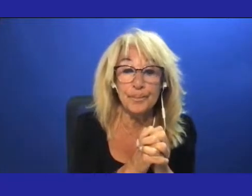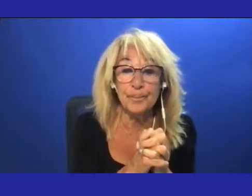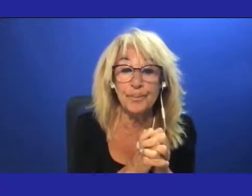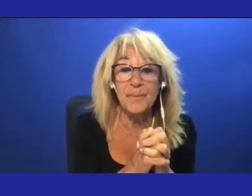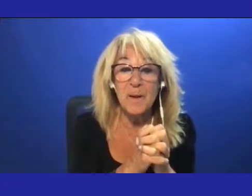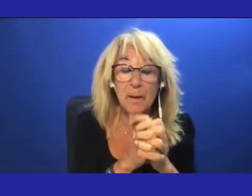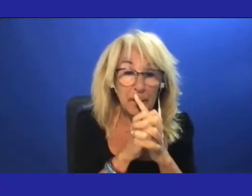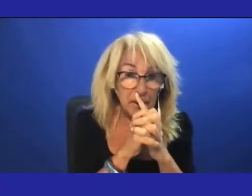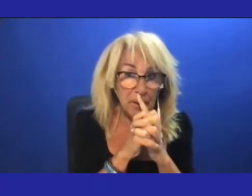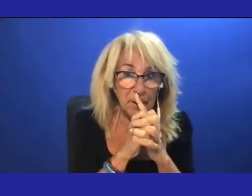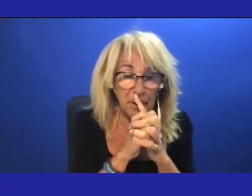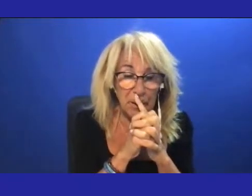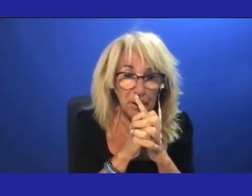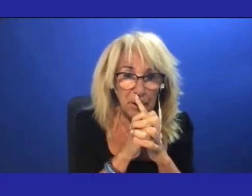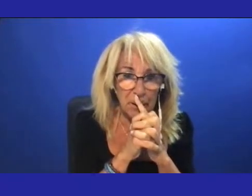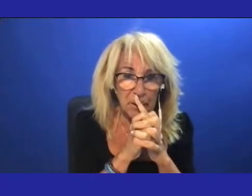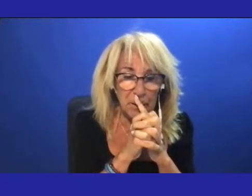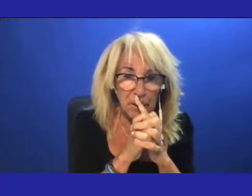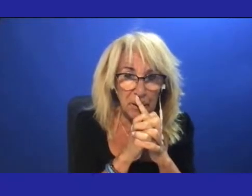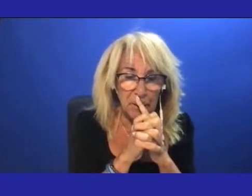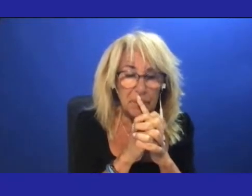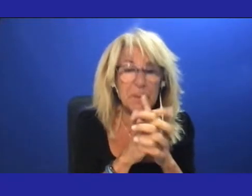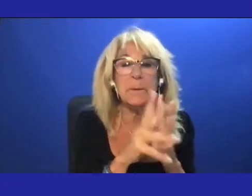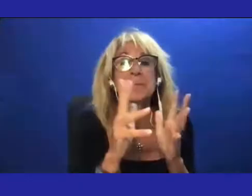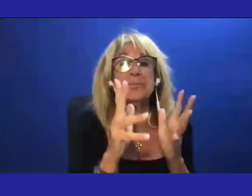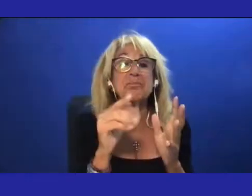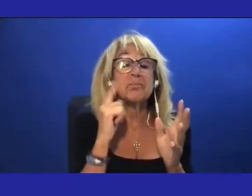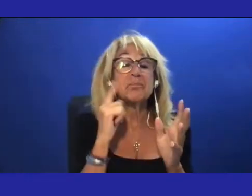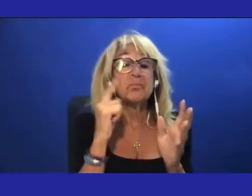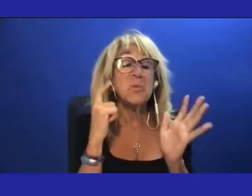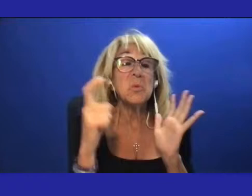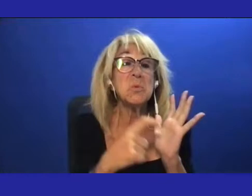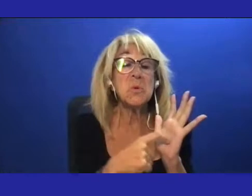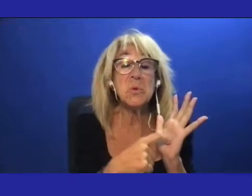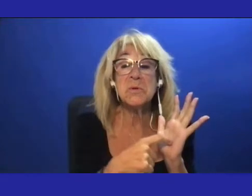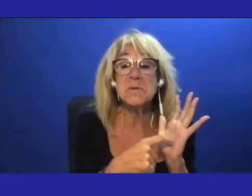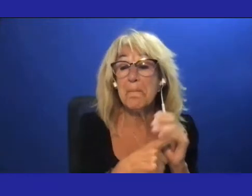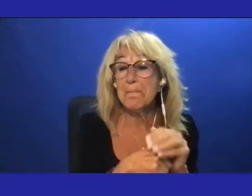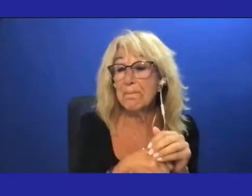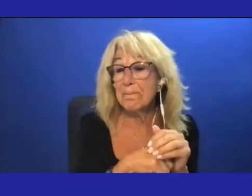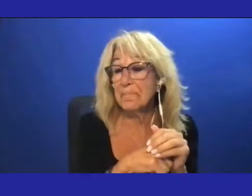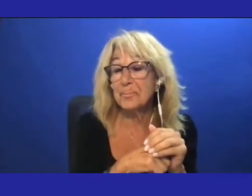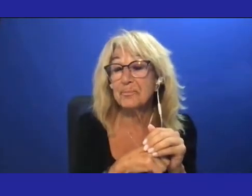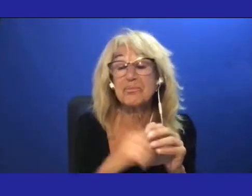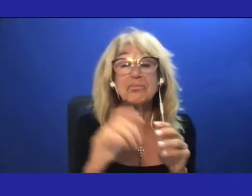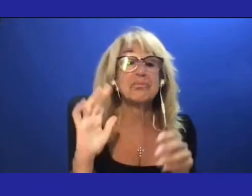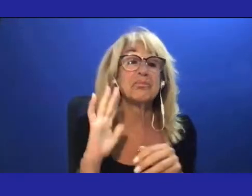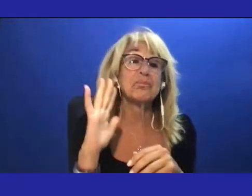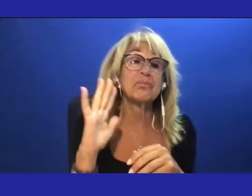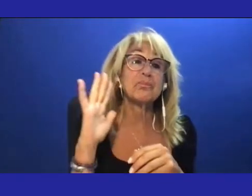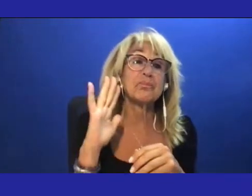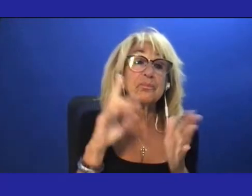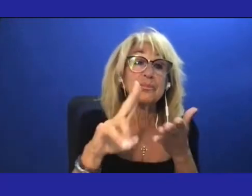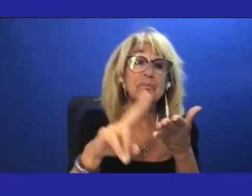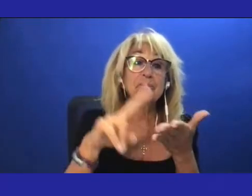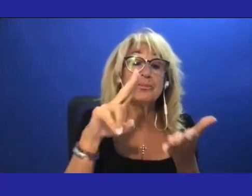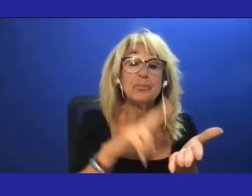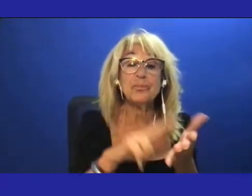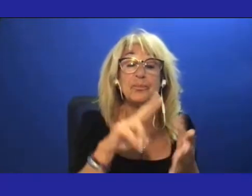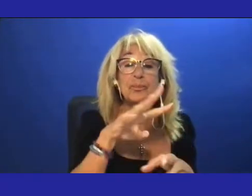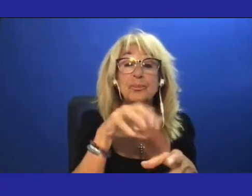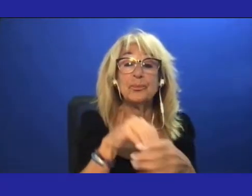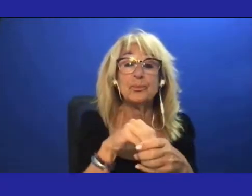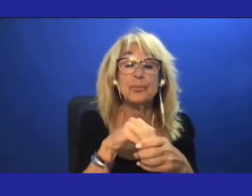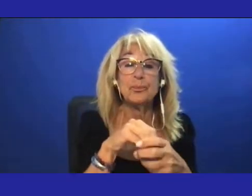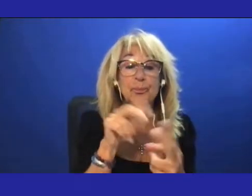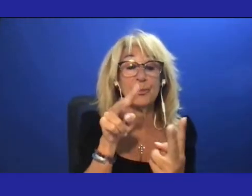within our background and current state, you will note that our previous contract included only 2 scopes